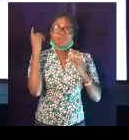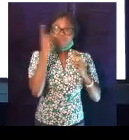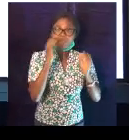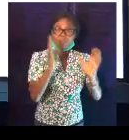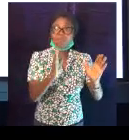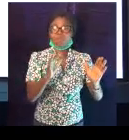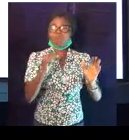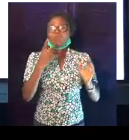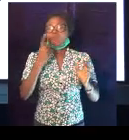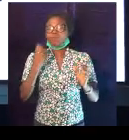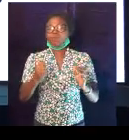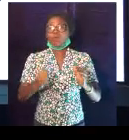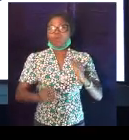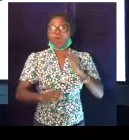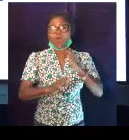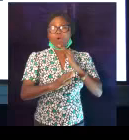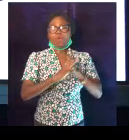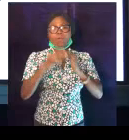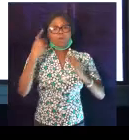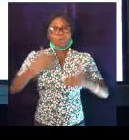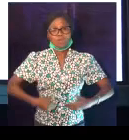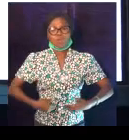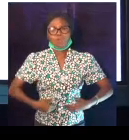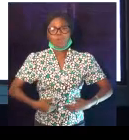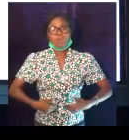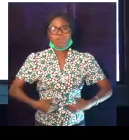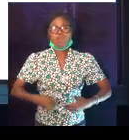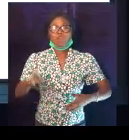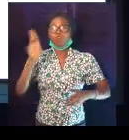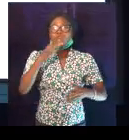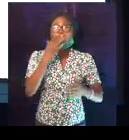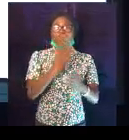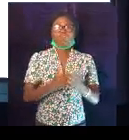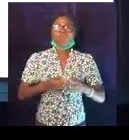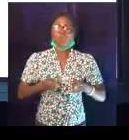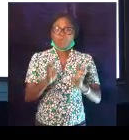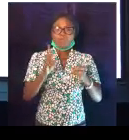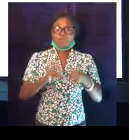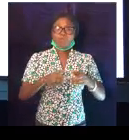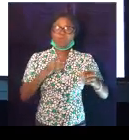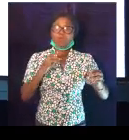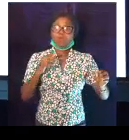youth, list some ways to keep the body groomed.